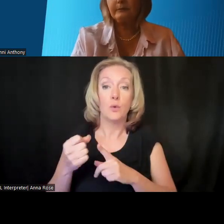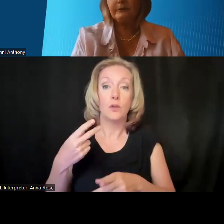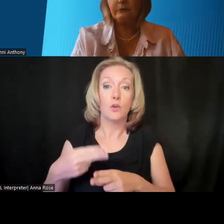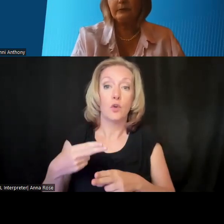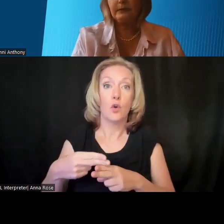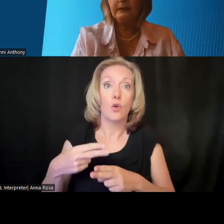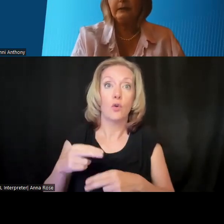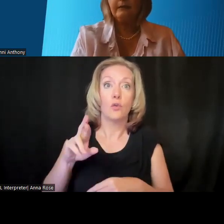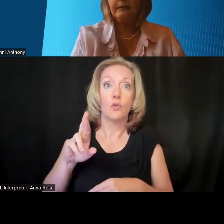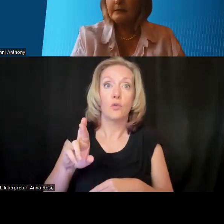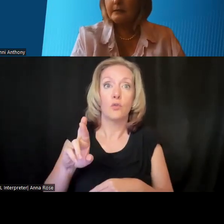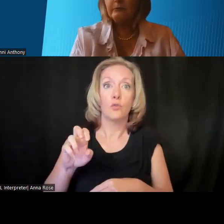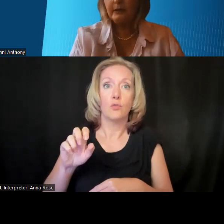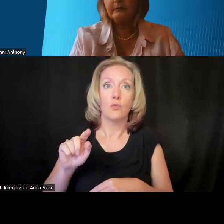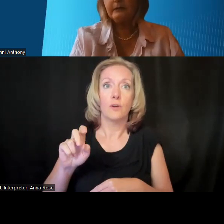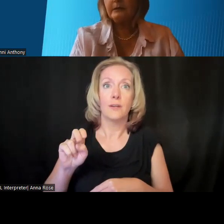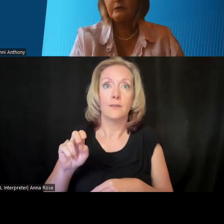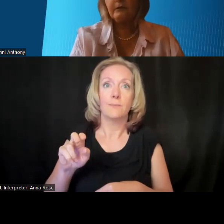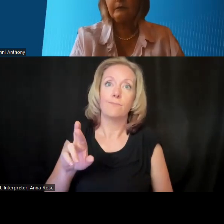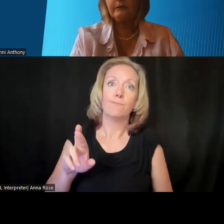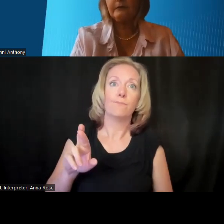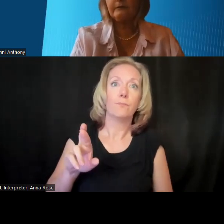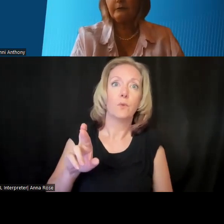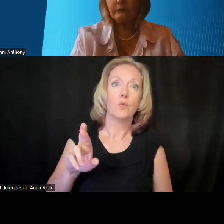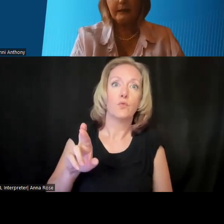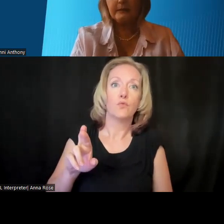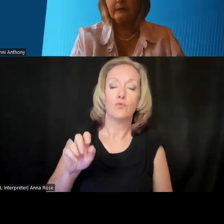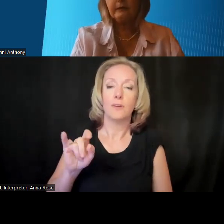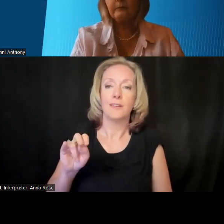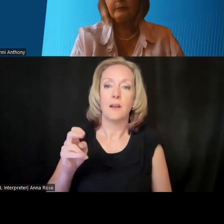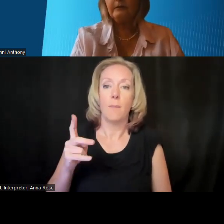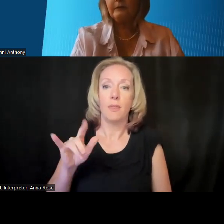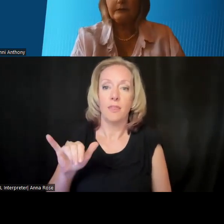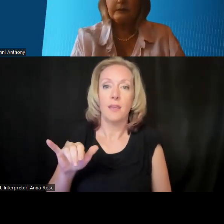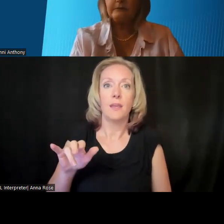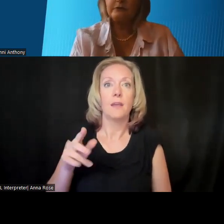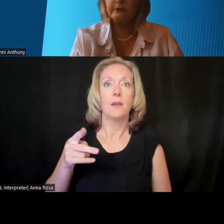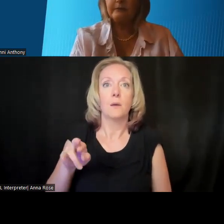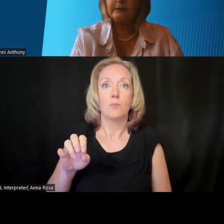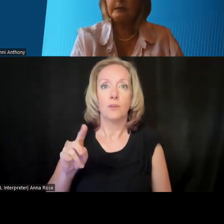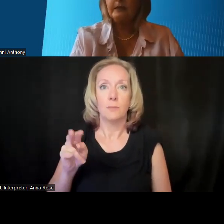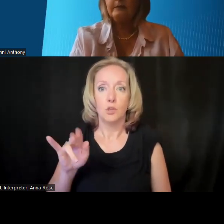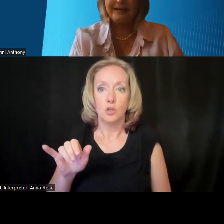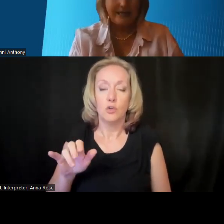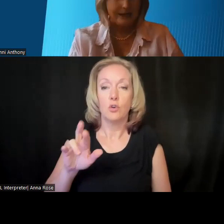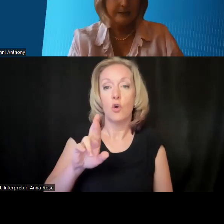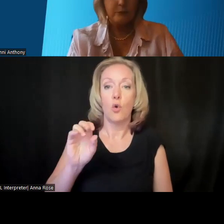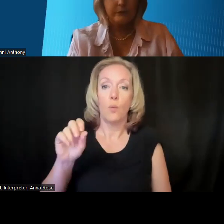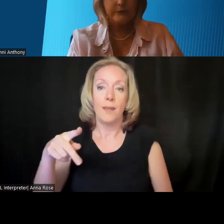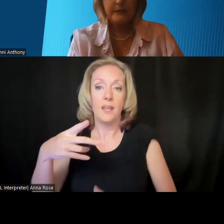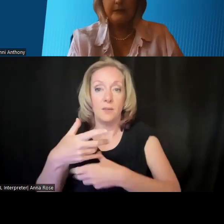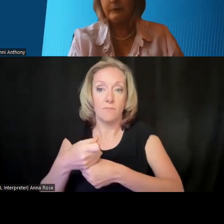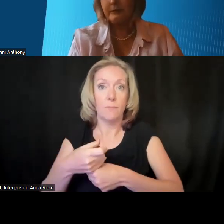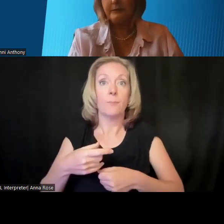retinopathy of prematurity. This is a retinal condition. There are different grades of ROP. There are different treatments, but at